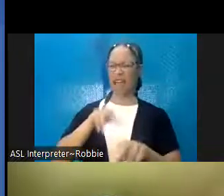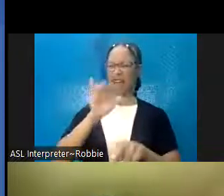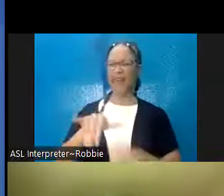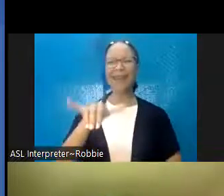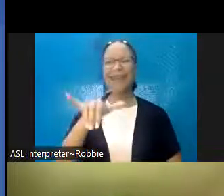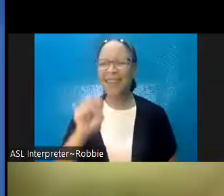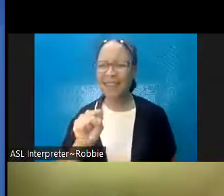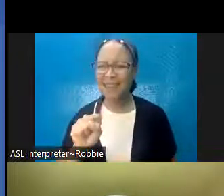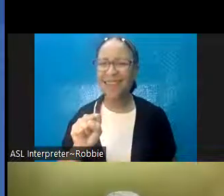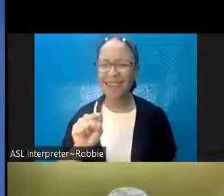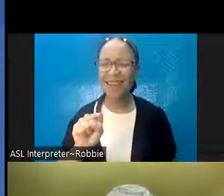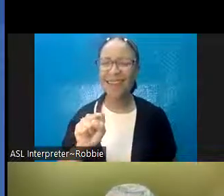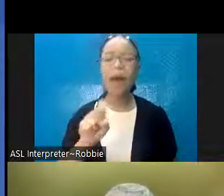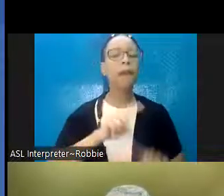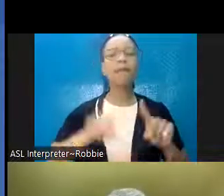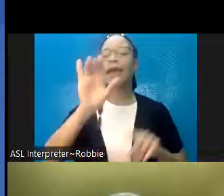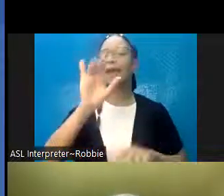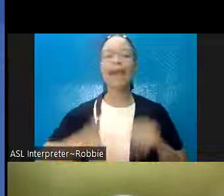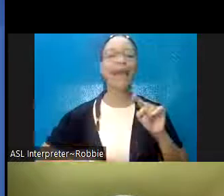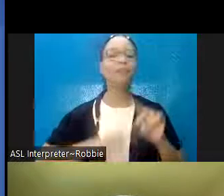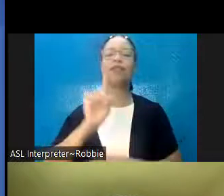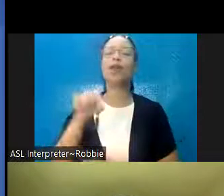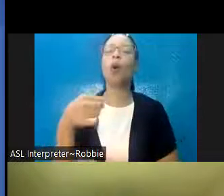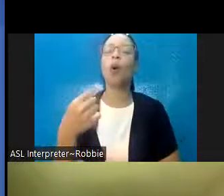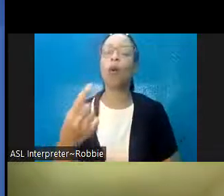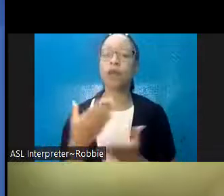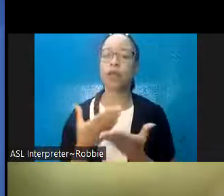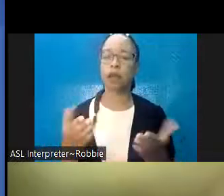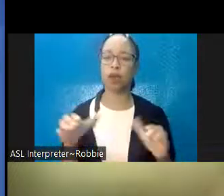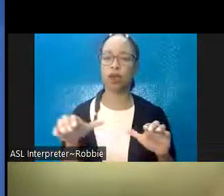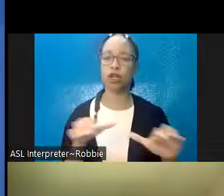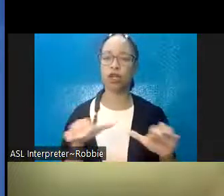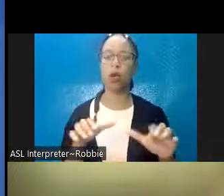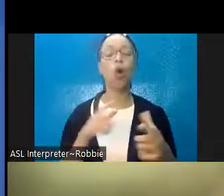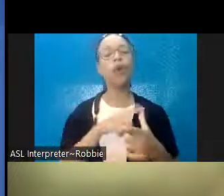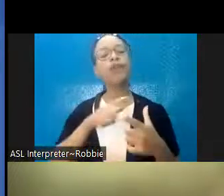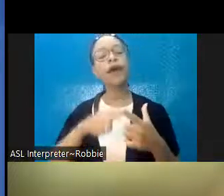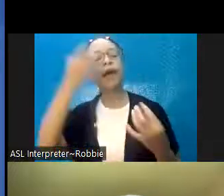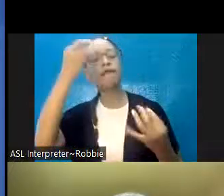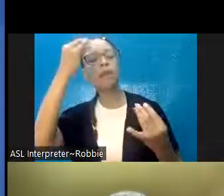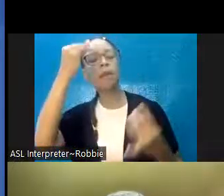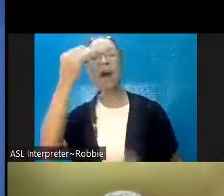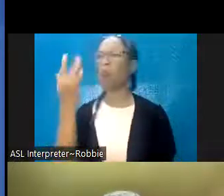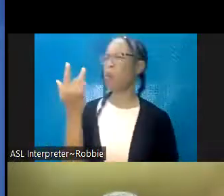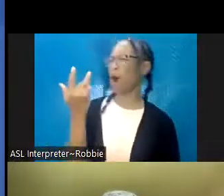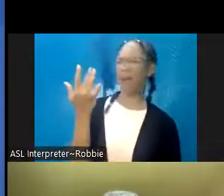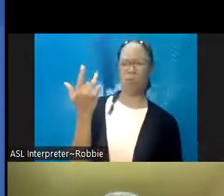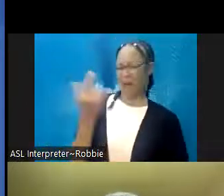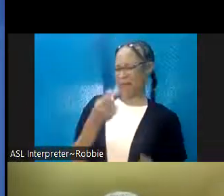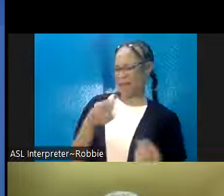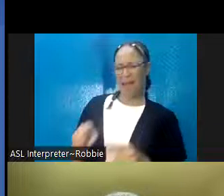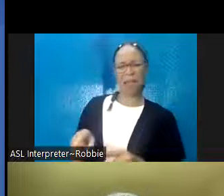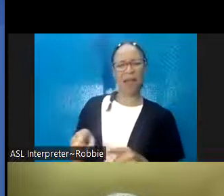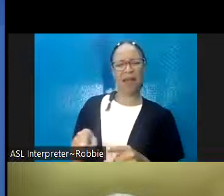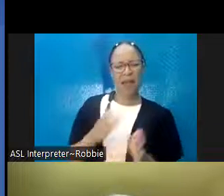we do, right? But that can't be all that we do. We actually have to then think about, but why is this occurring? What are the